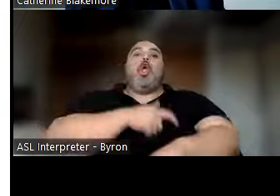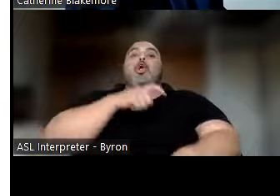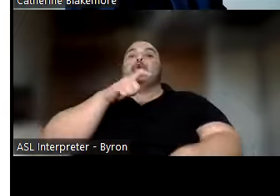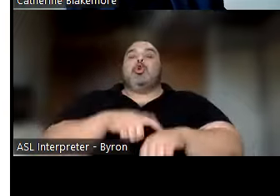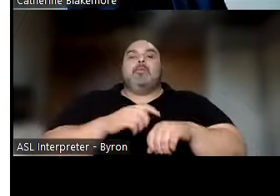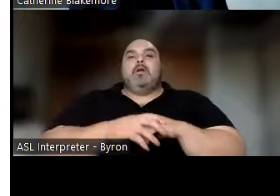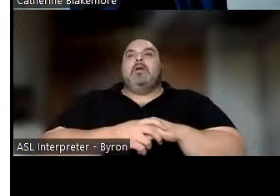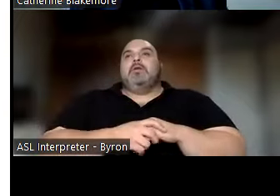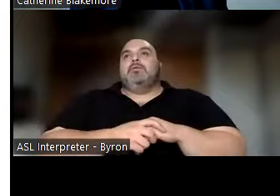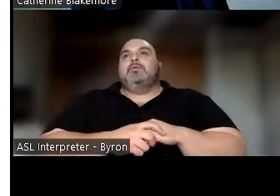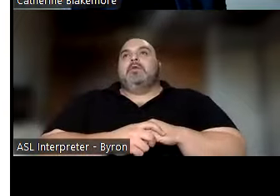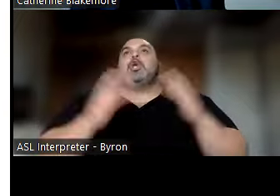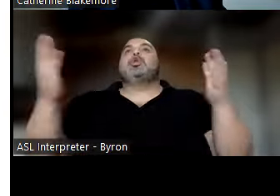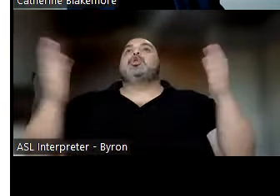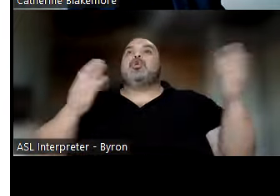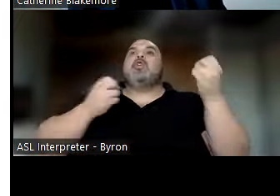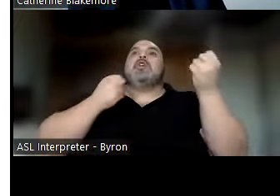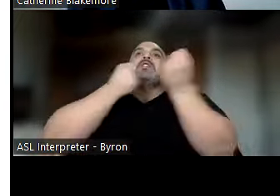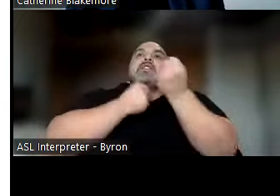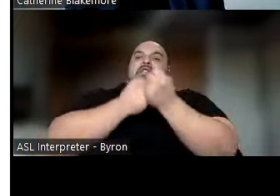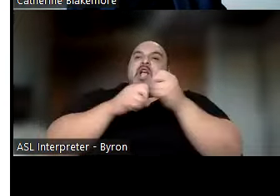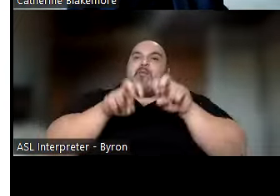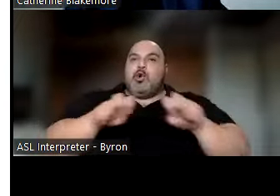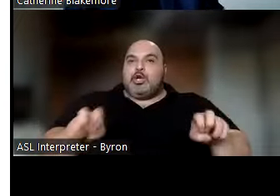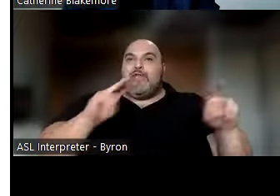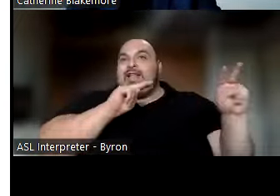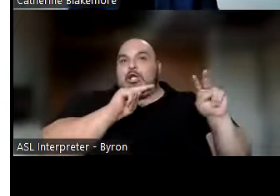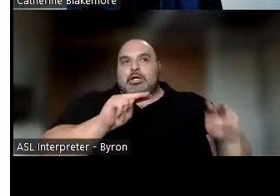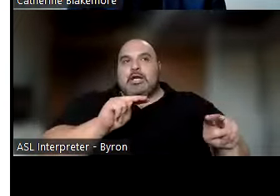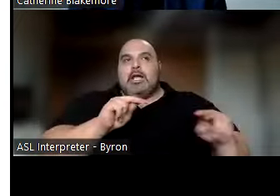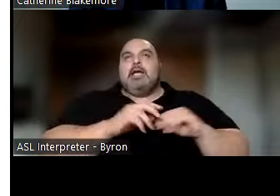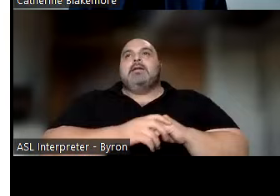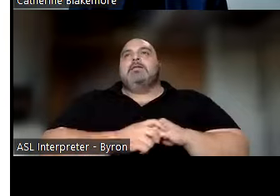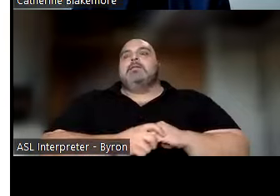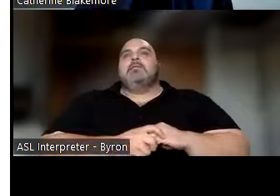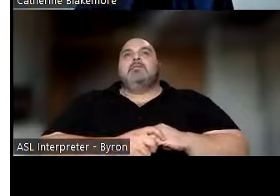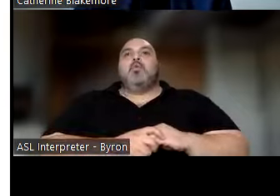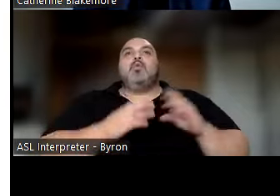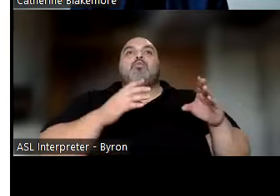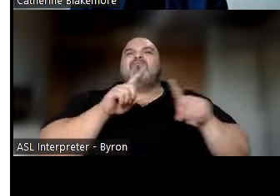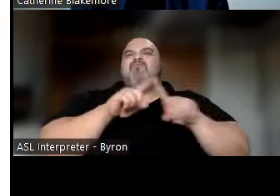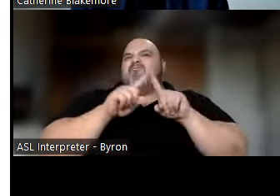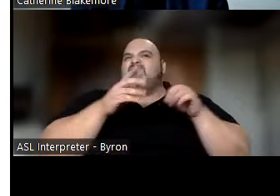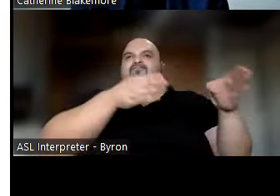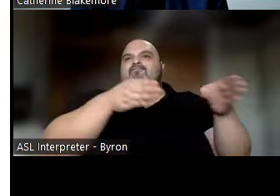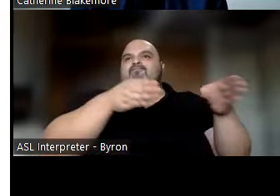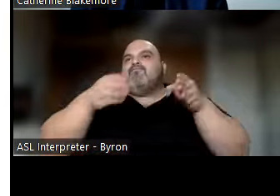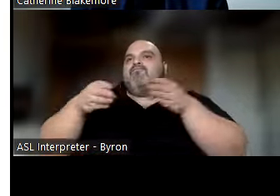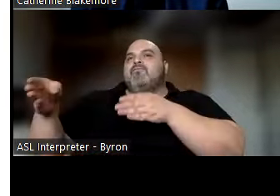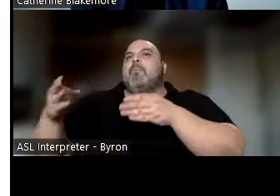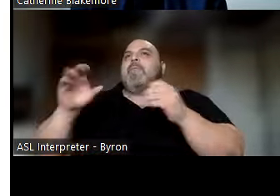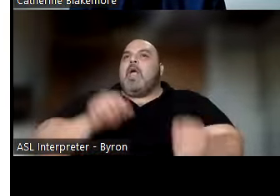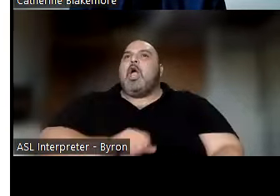long-term services and supports committees that's looking at ways to address